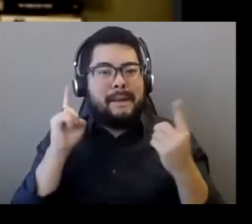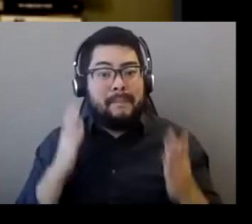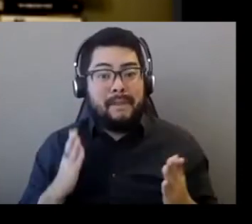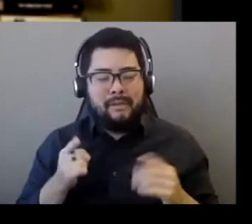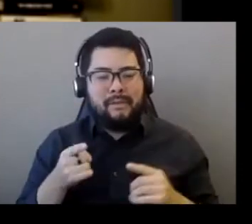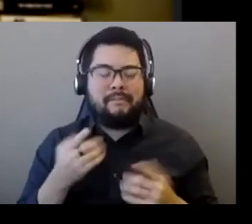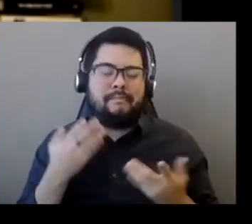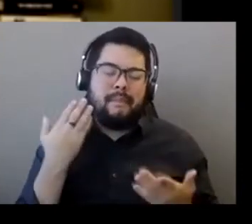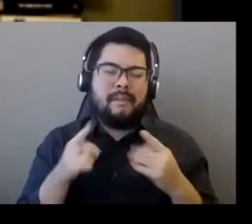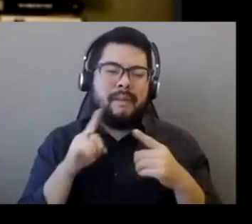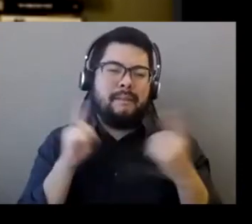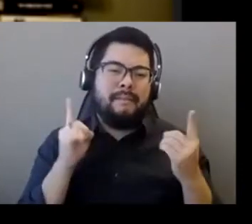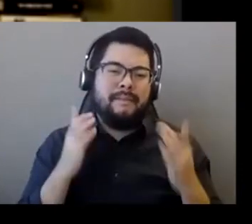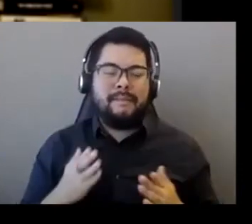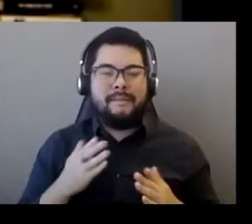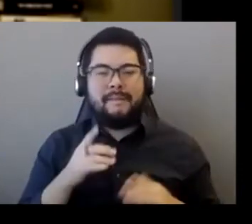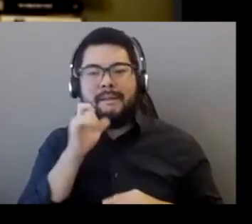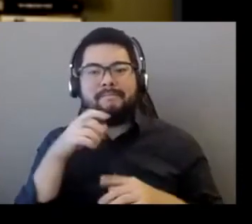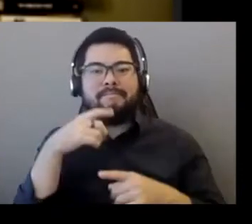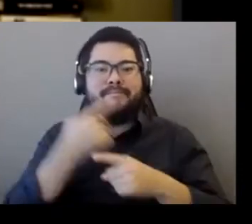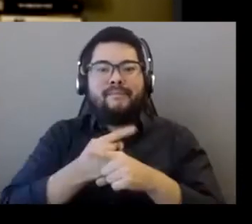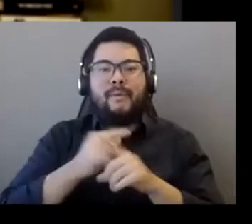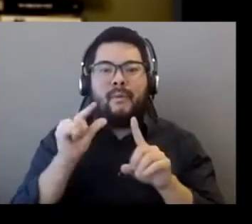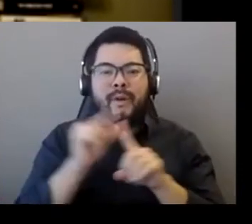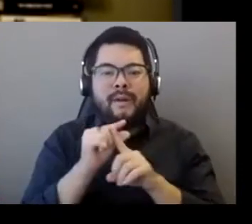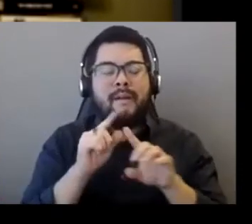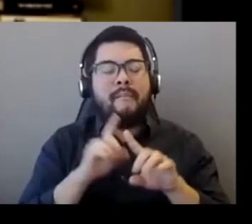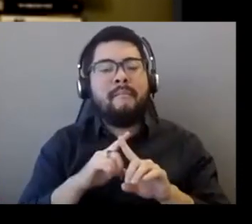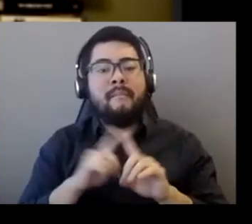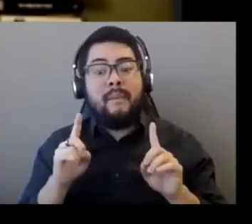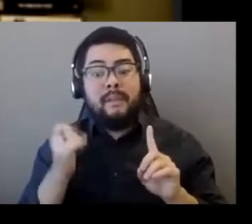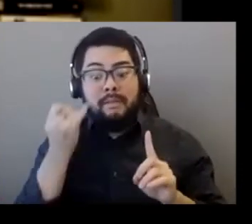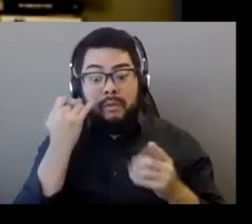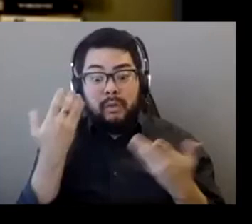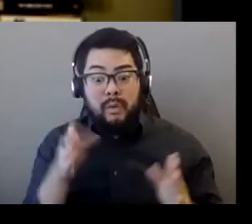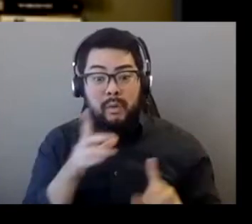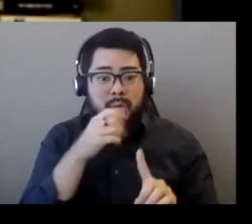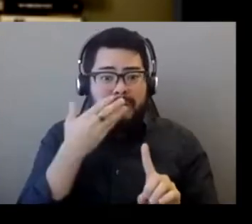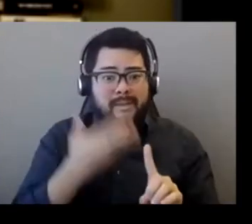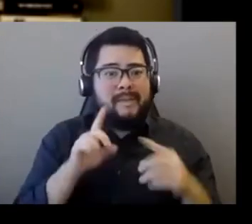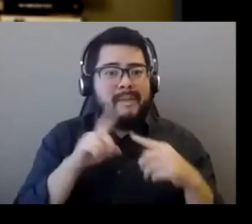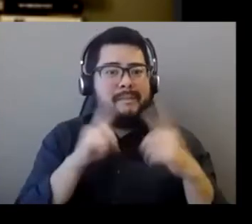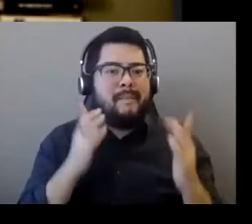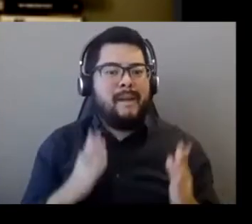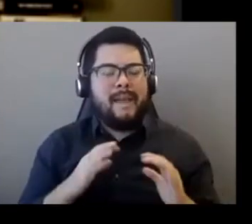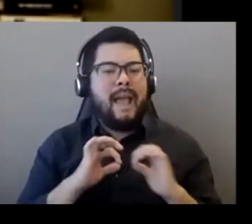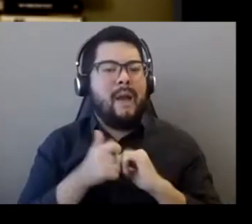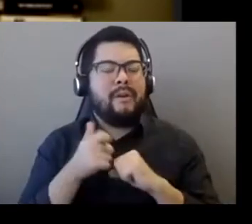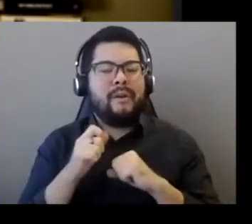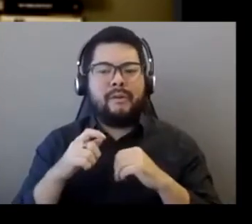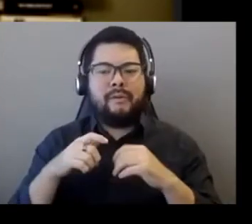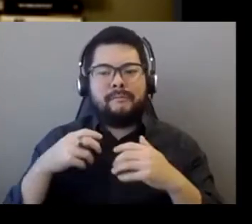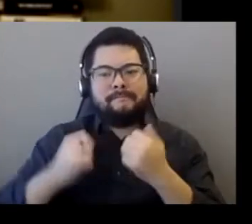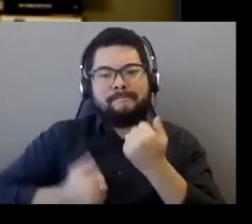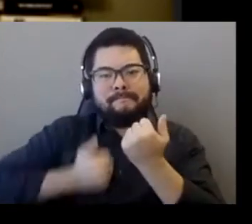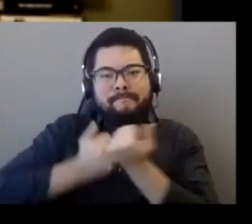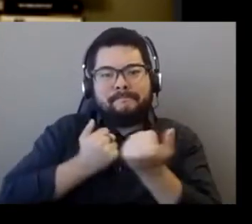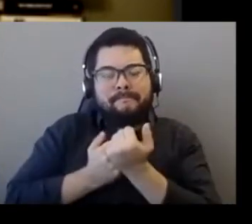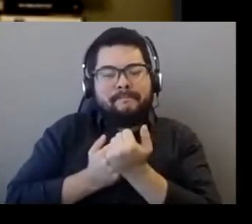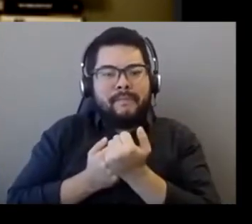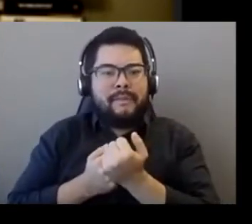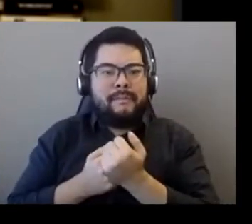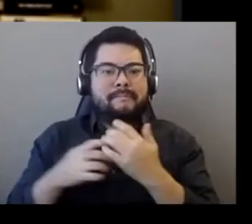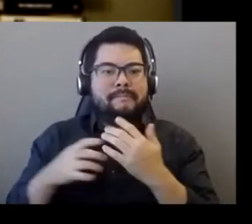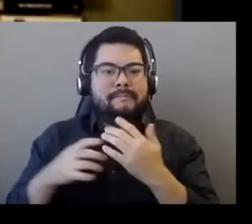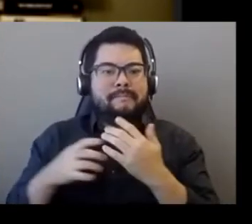too strong a word, Nadine, I don't always use the word enemy, but if you don't know your enemy, how do you build a campaign? So it's not a luxury, it's a